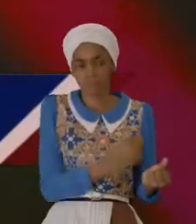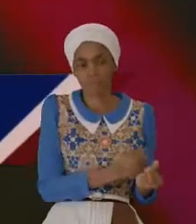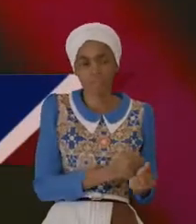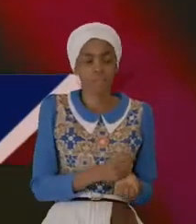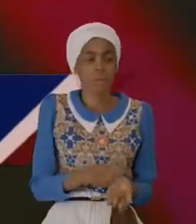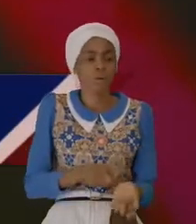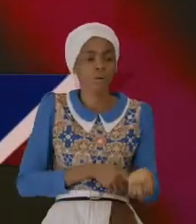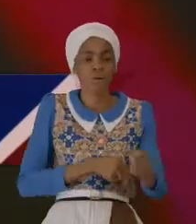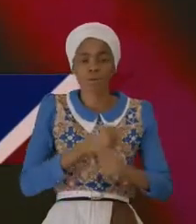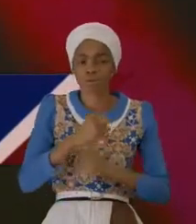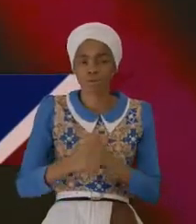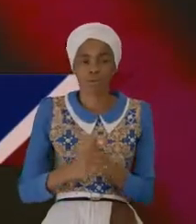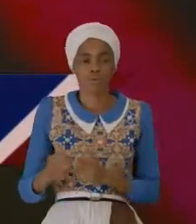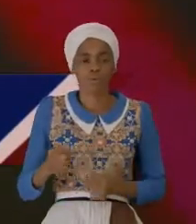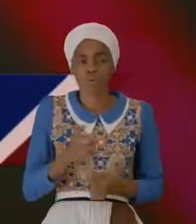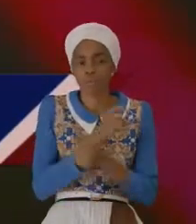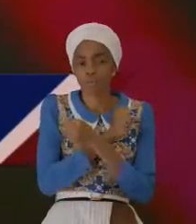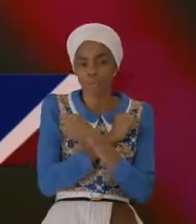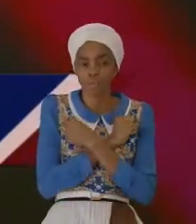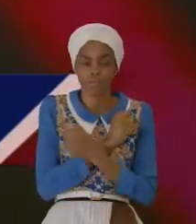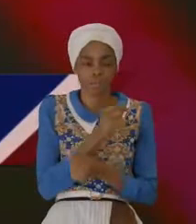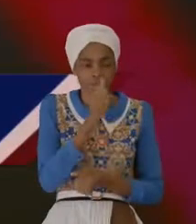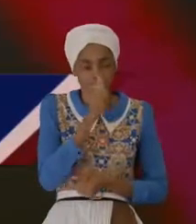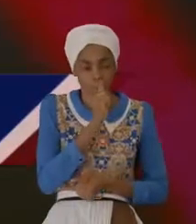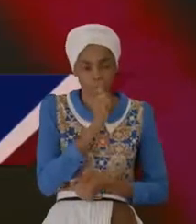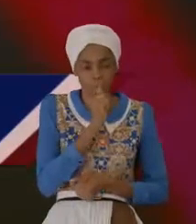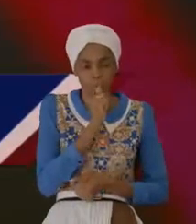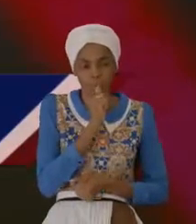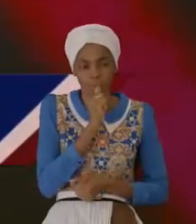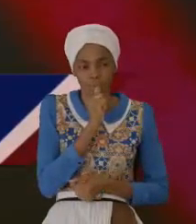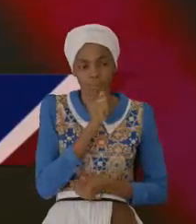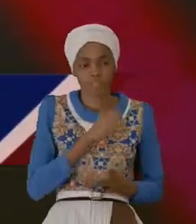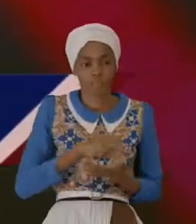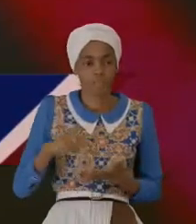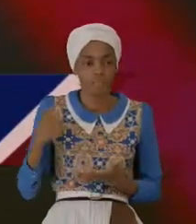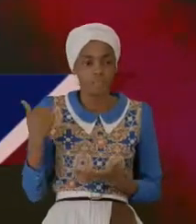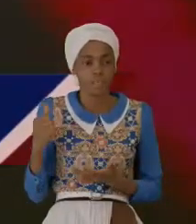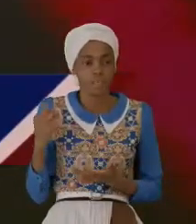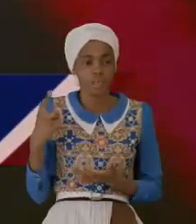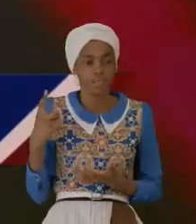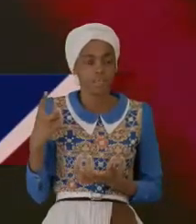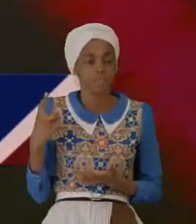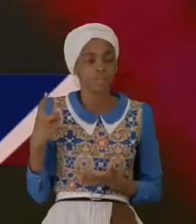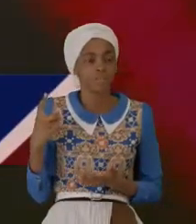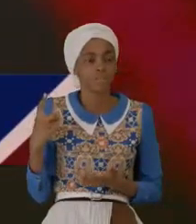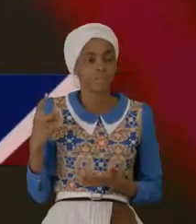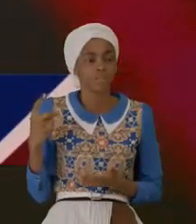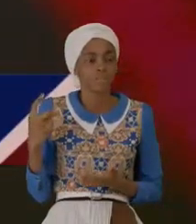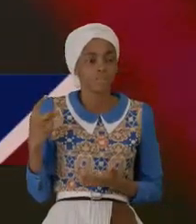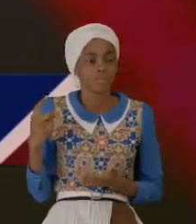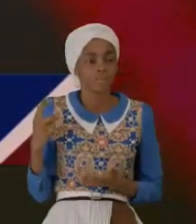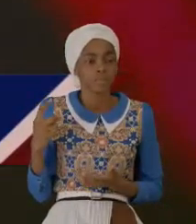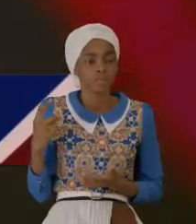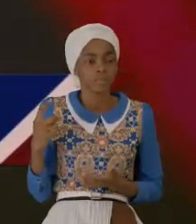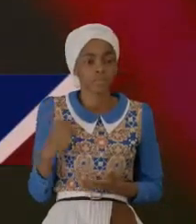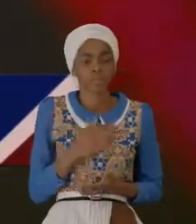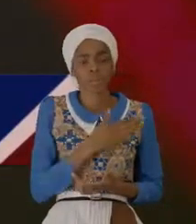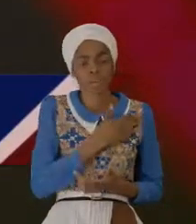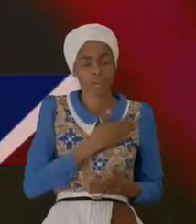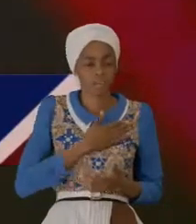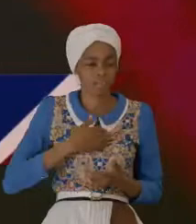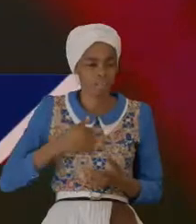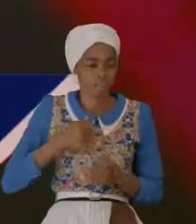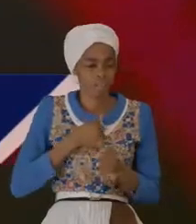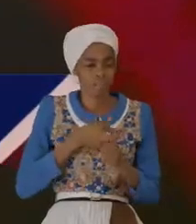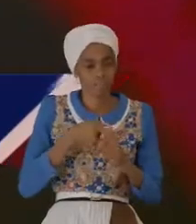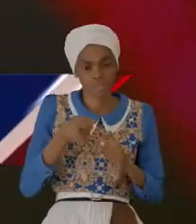suffering charity patience look at verse 11 it says and persecutions